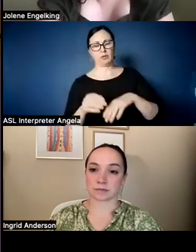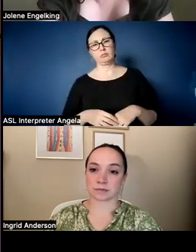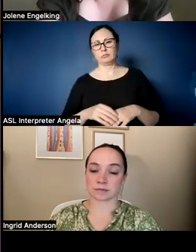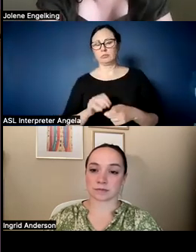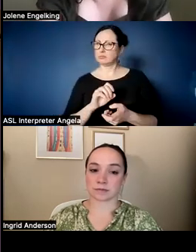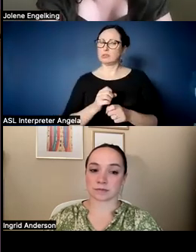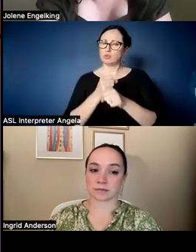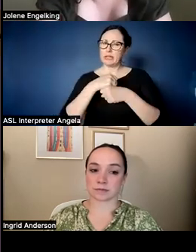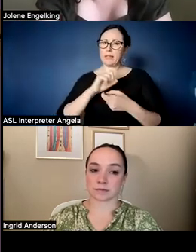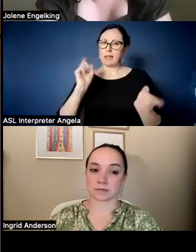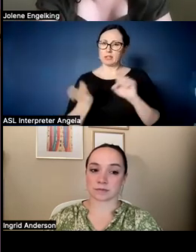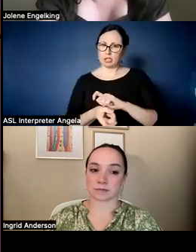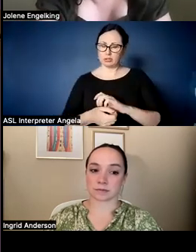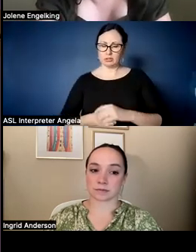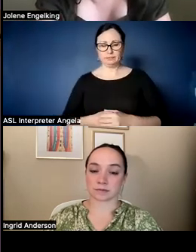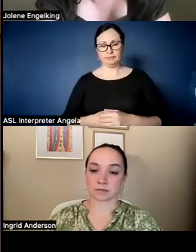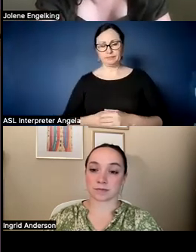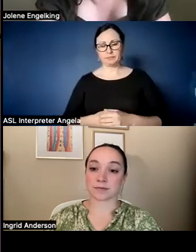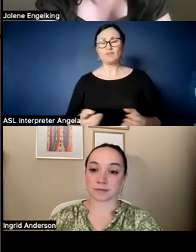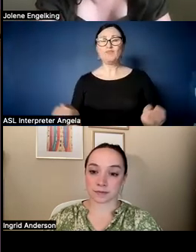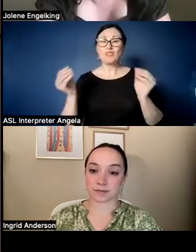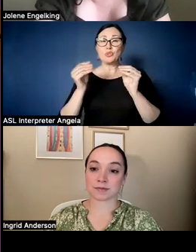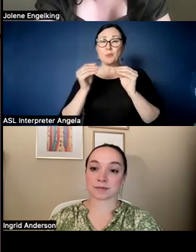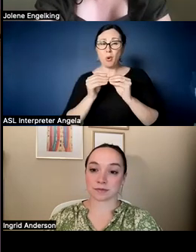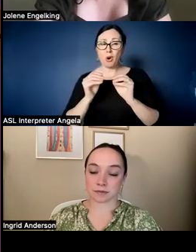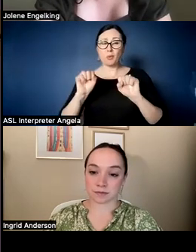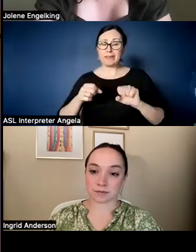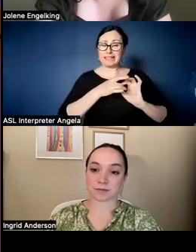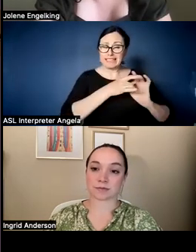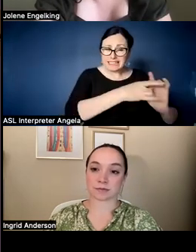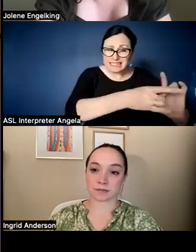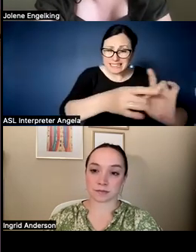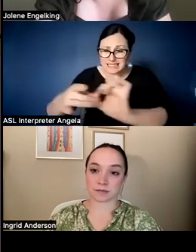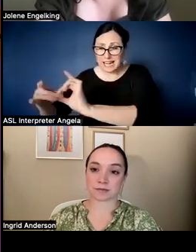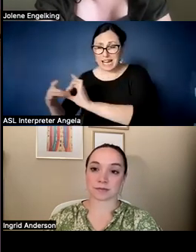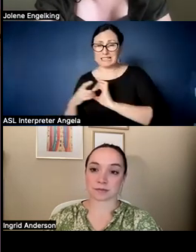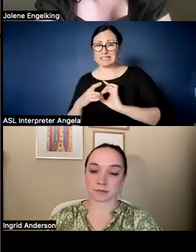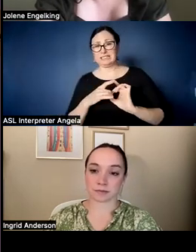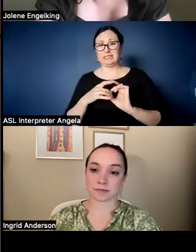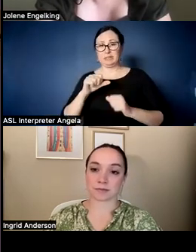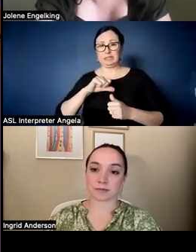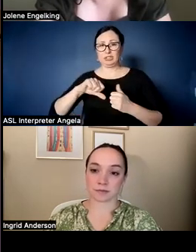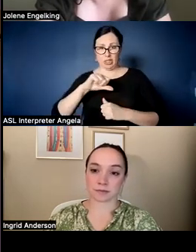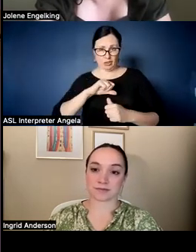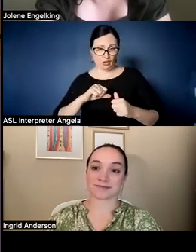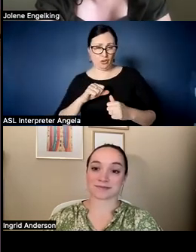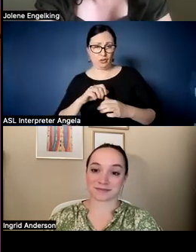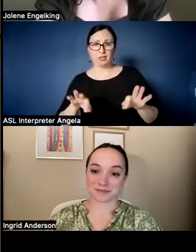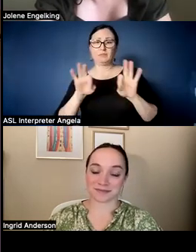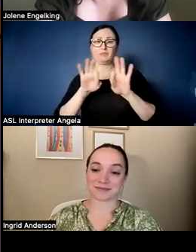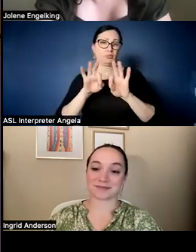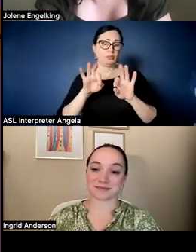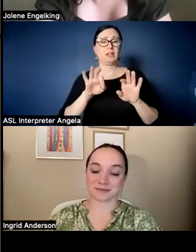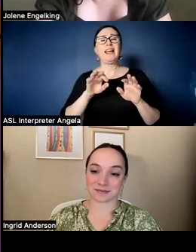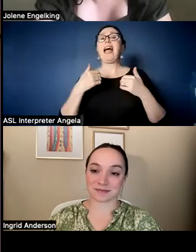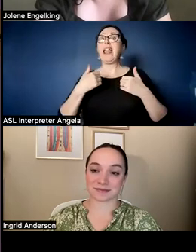more that we're able to truly be in connection and relationship with each other, and also having genuine conversation,